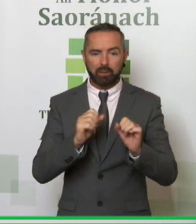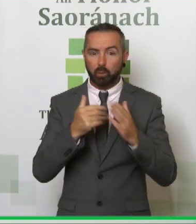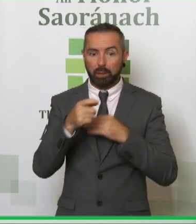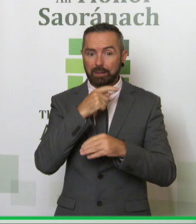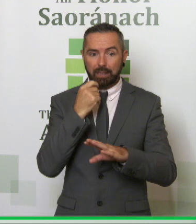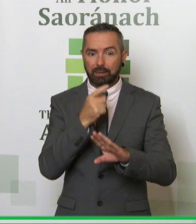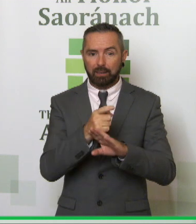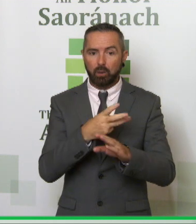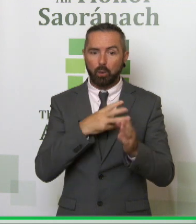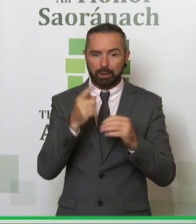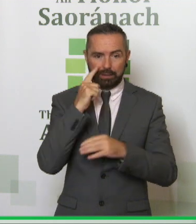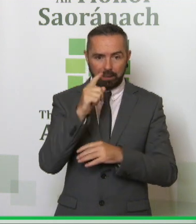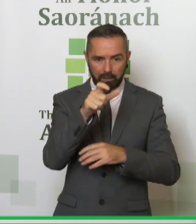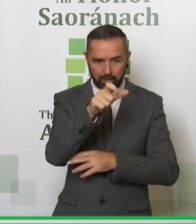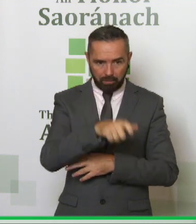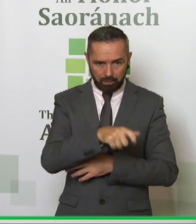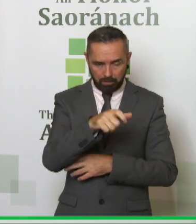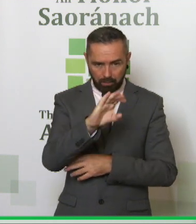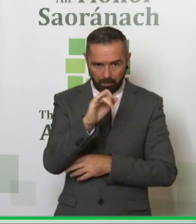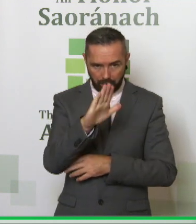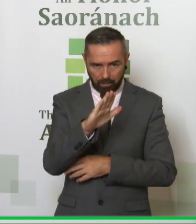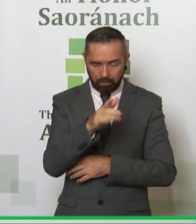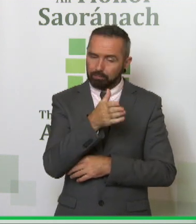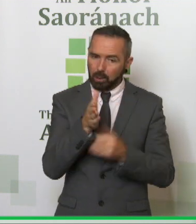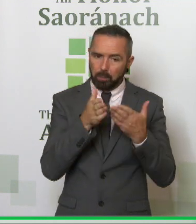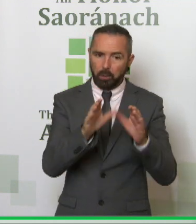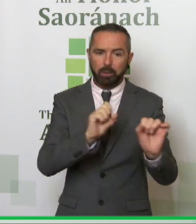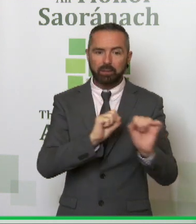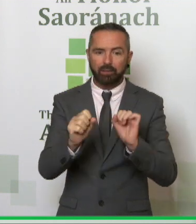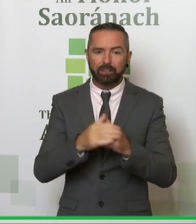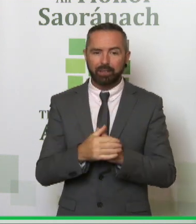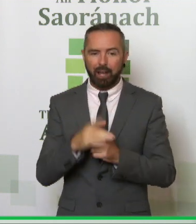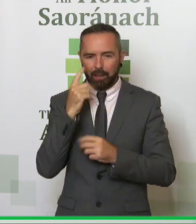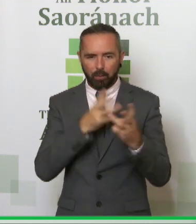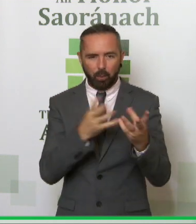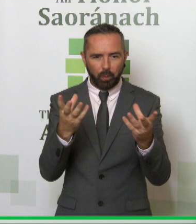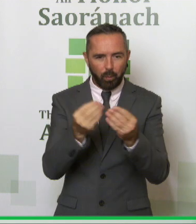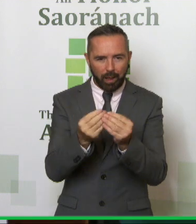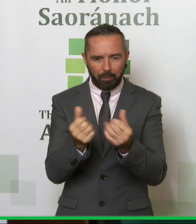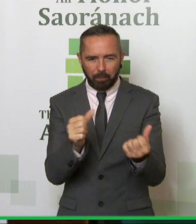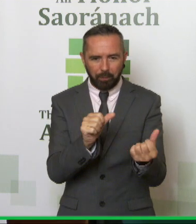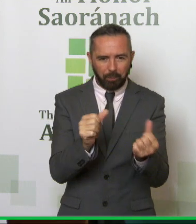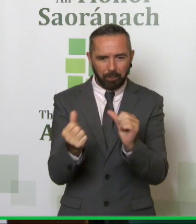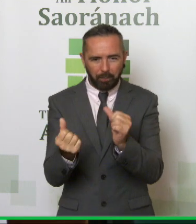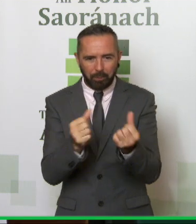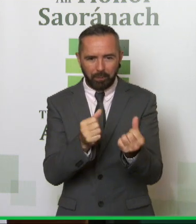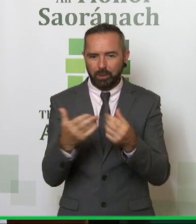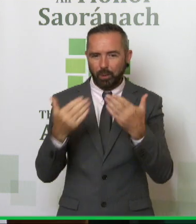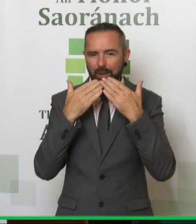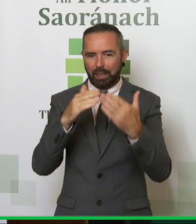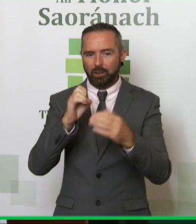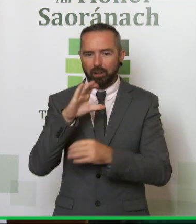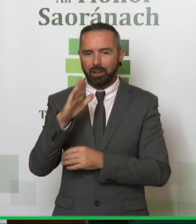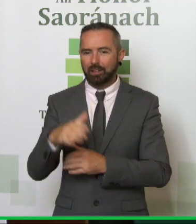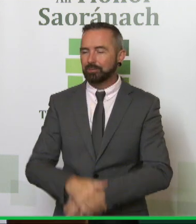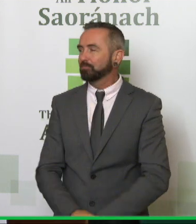when you see Cahill. He is a public servant. And I think we've been a bit of a yin and yang together but we've worked really well behind the scenes. So thank you, Colm, for